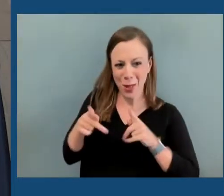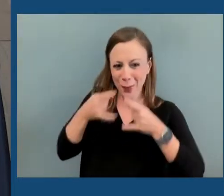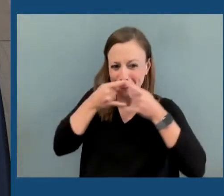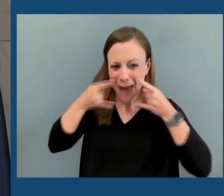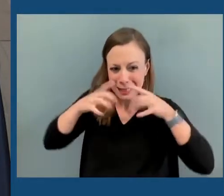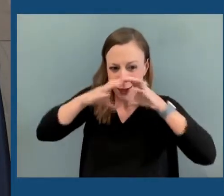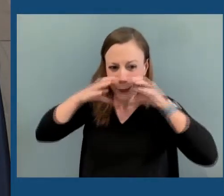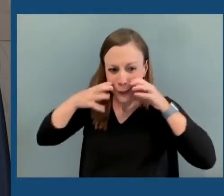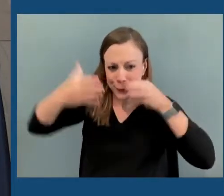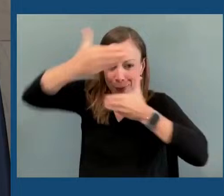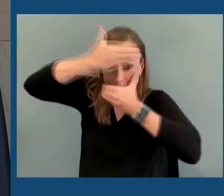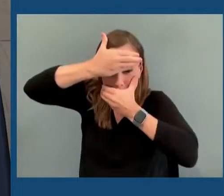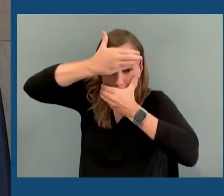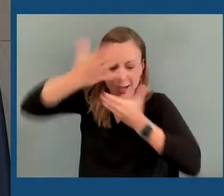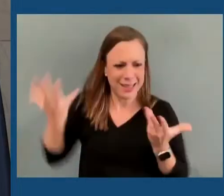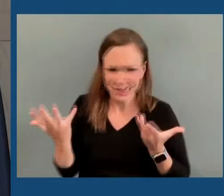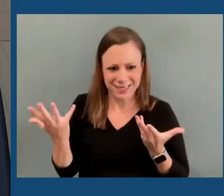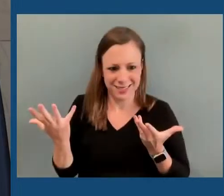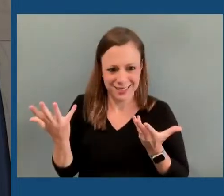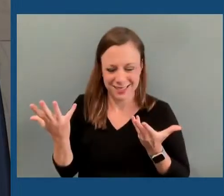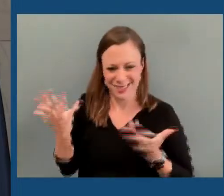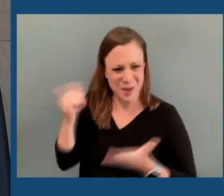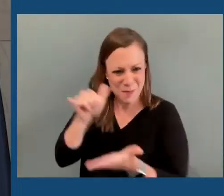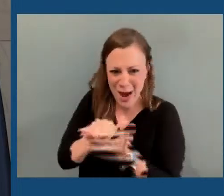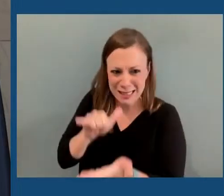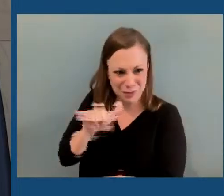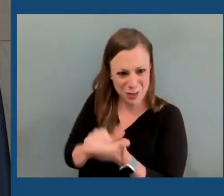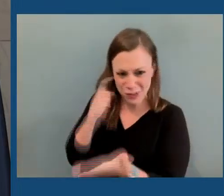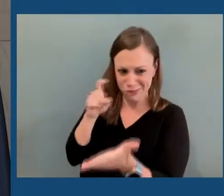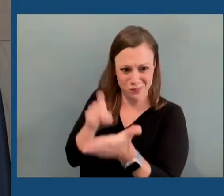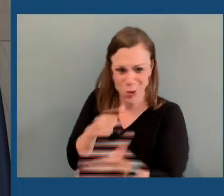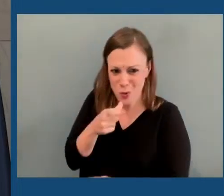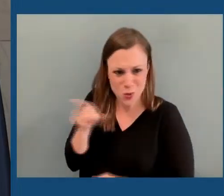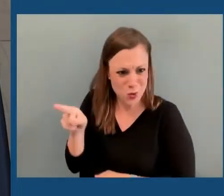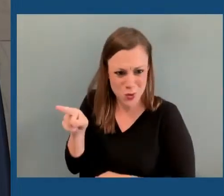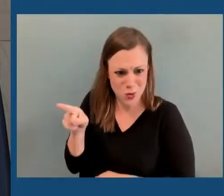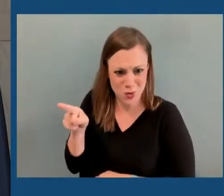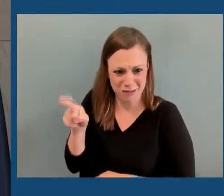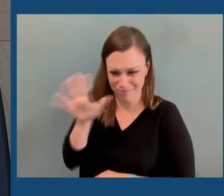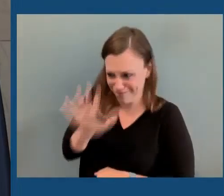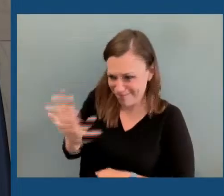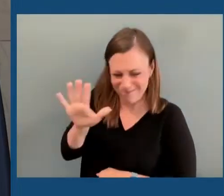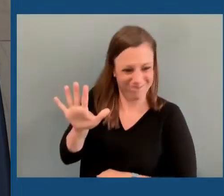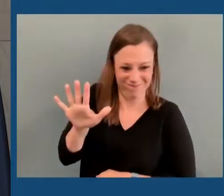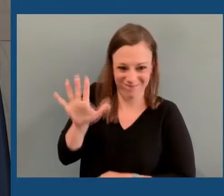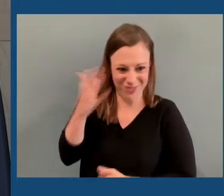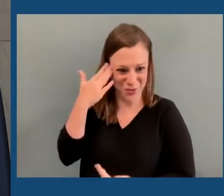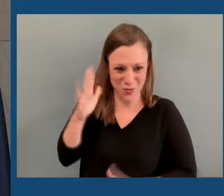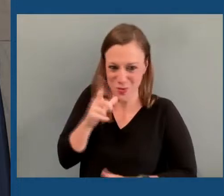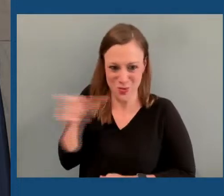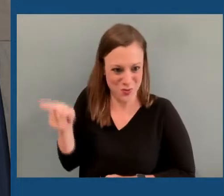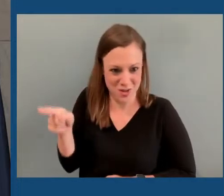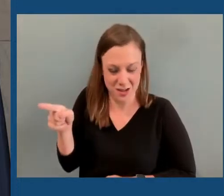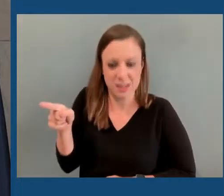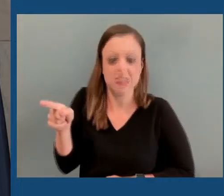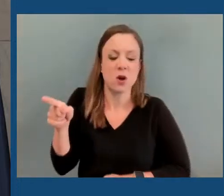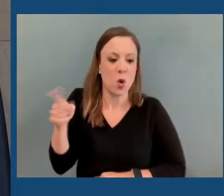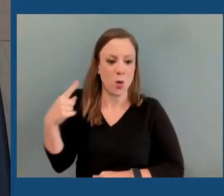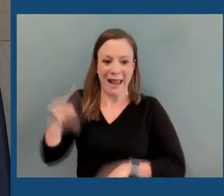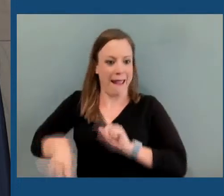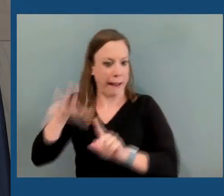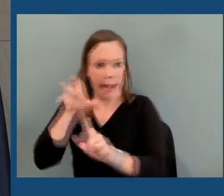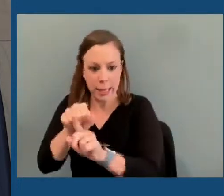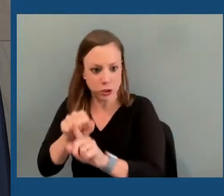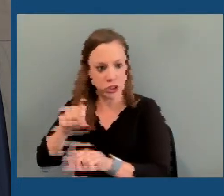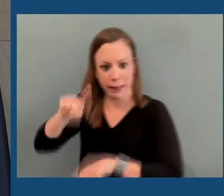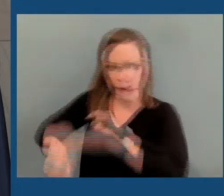entire face, it's impossible to find these perpetrators. And so it's something that we're talking about, but we'll be looking